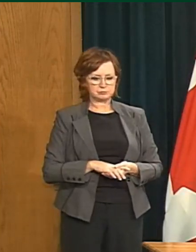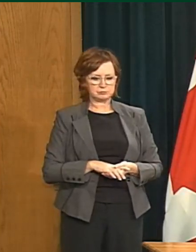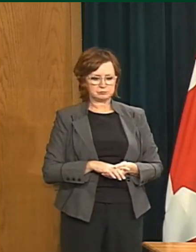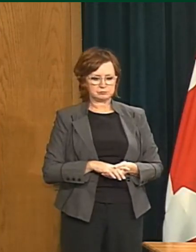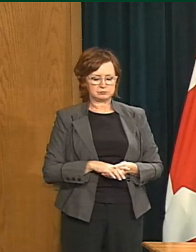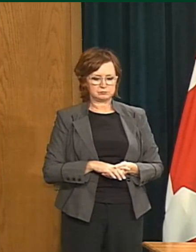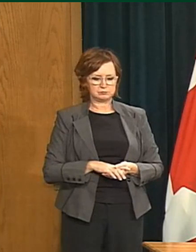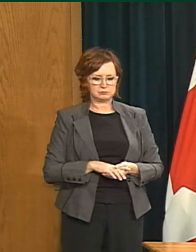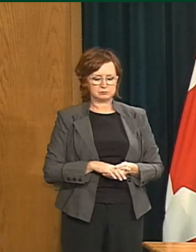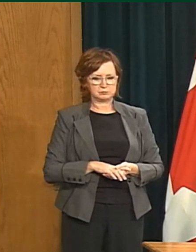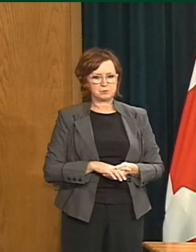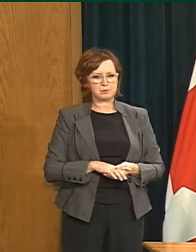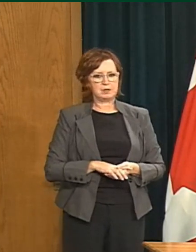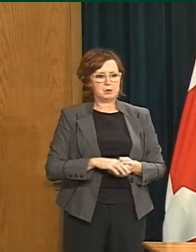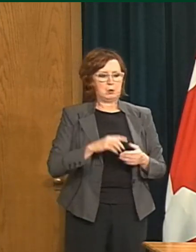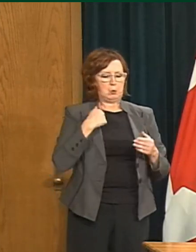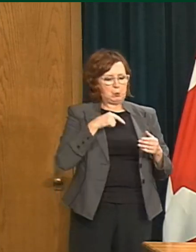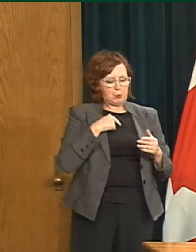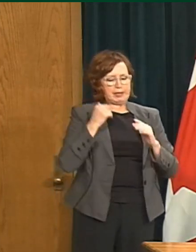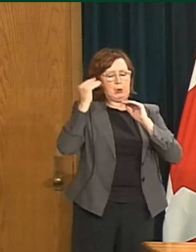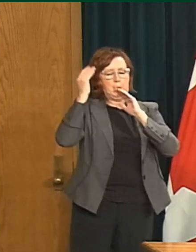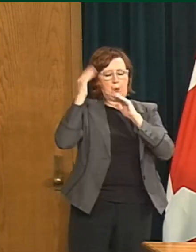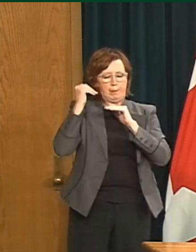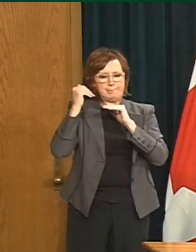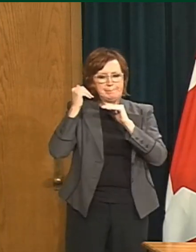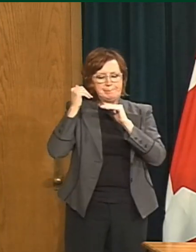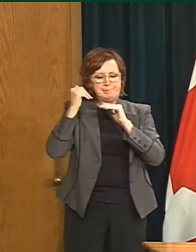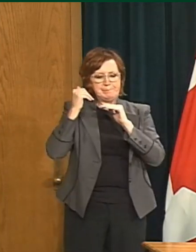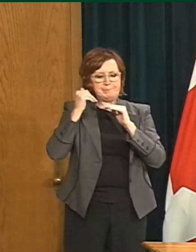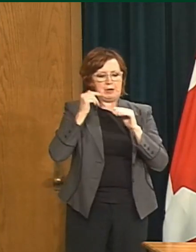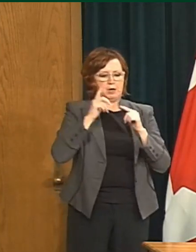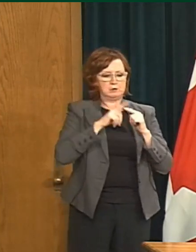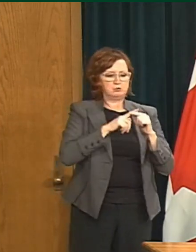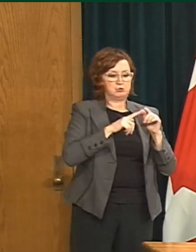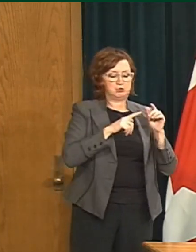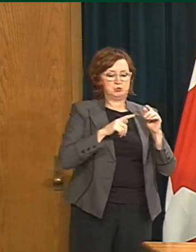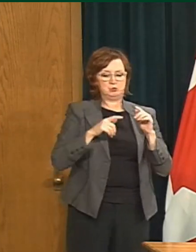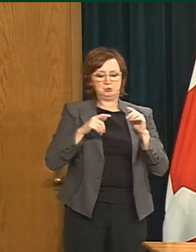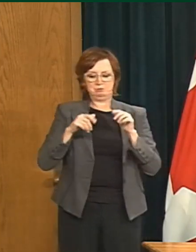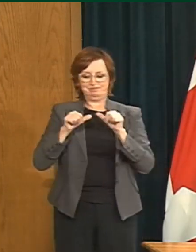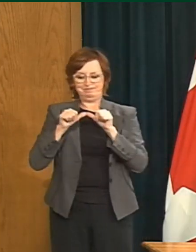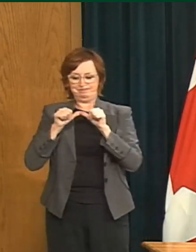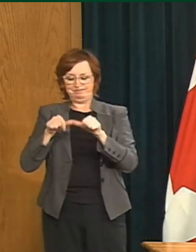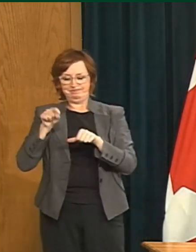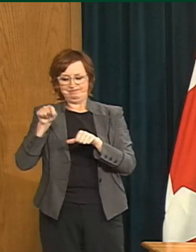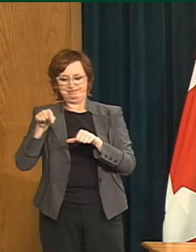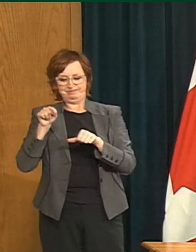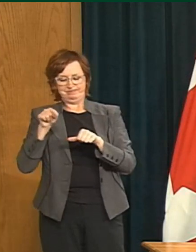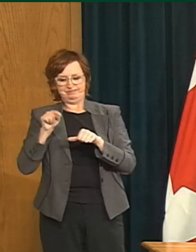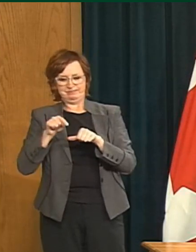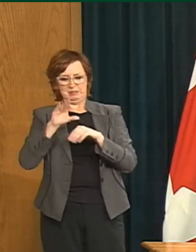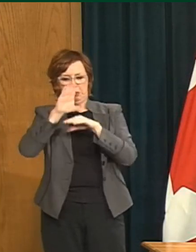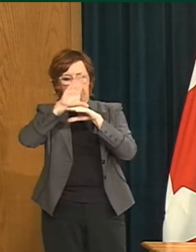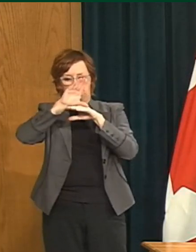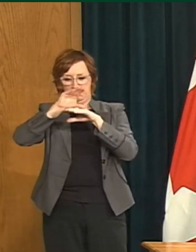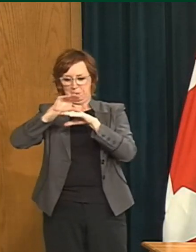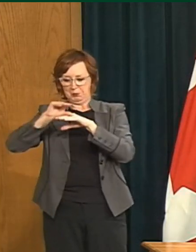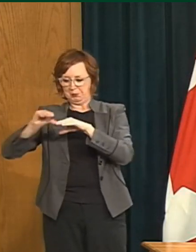exceed scenario 3 and stay the course in terms of flat curve, even if some of the restrictions in terms